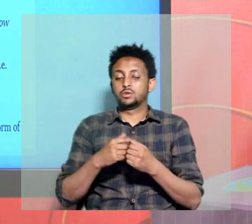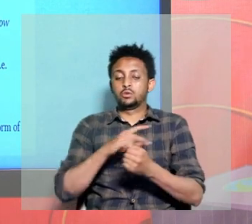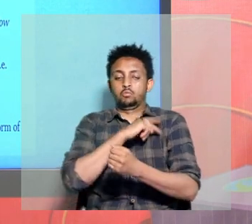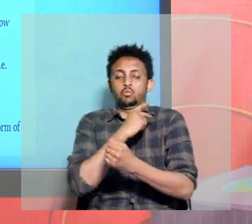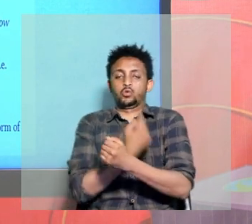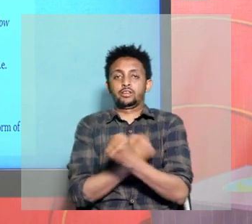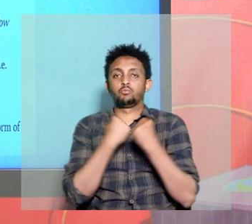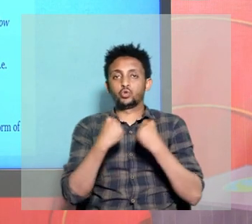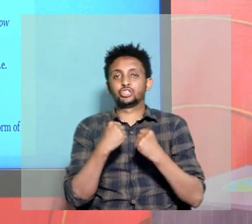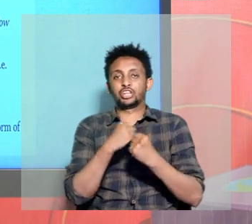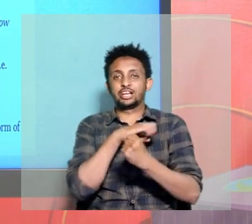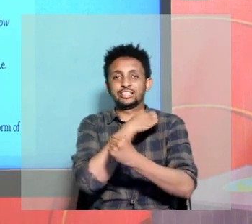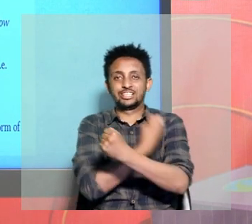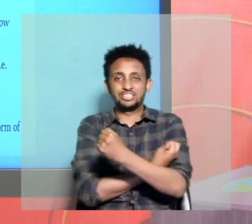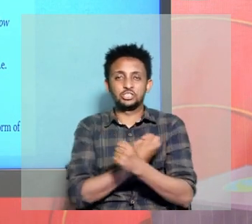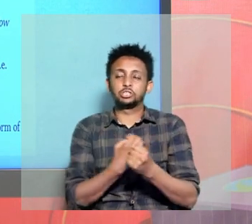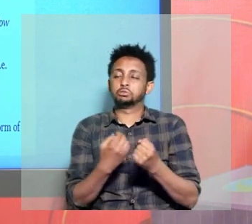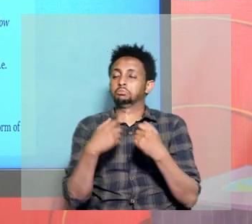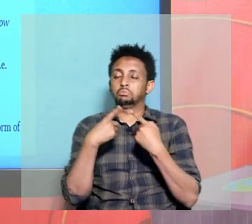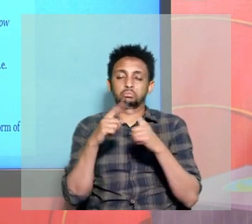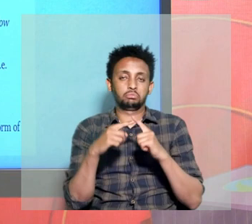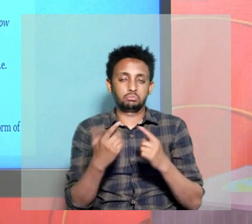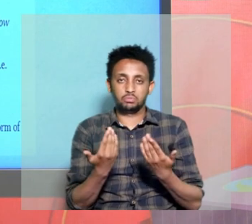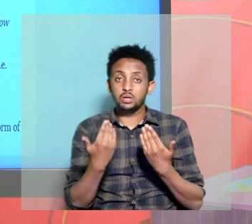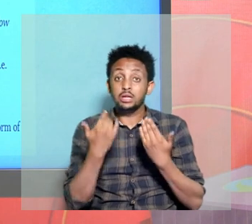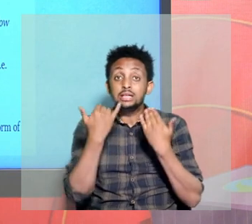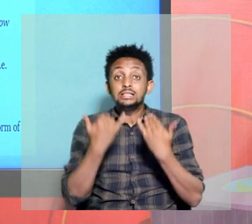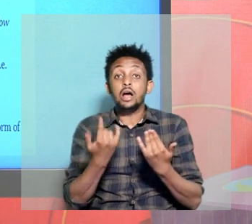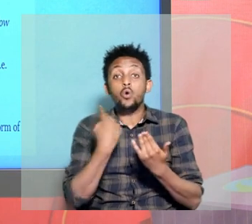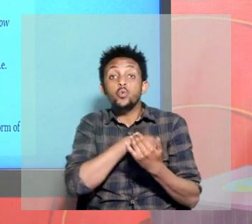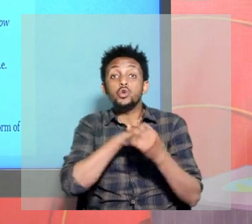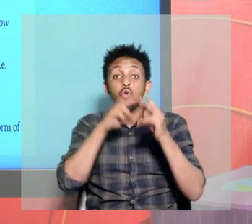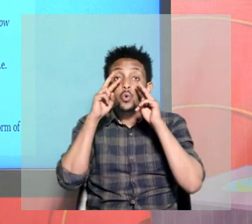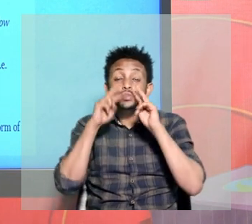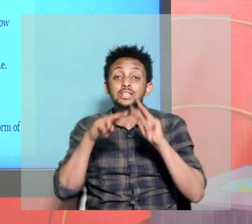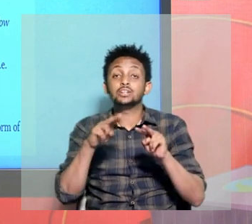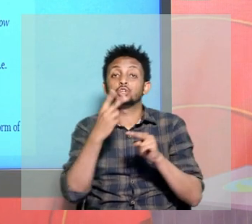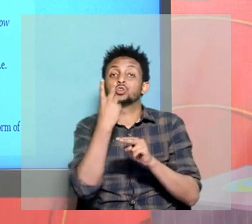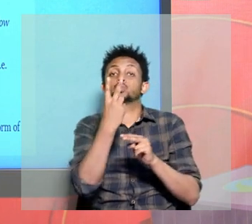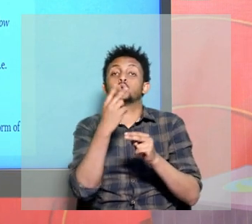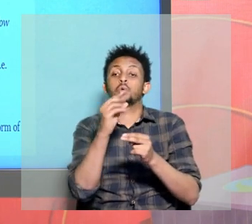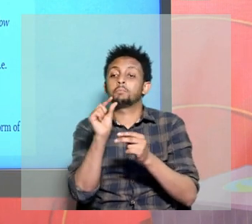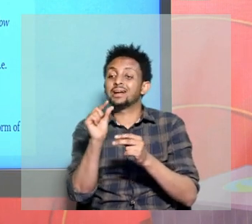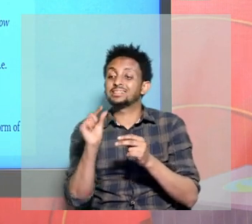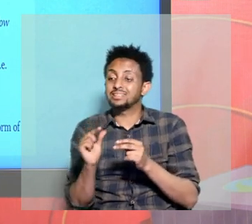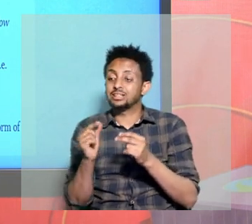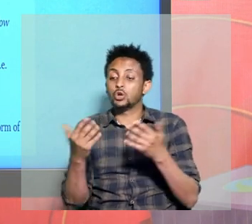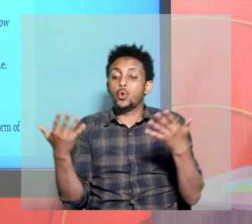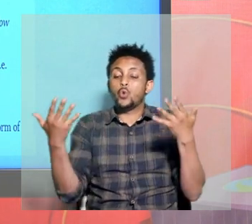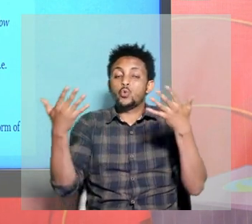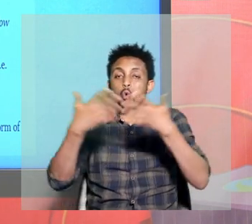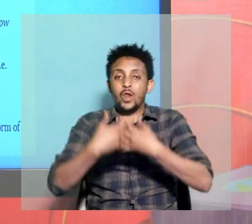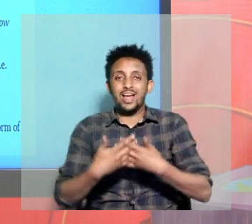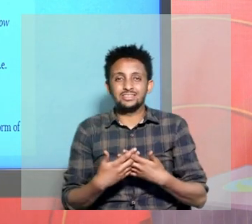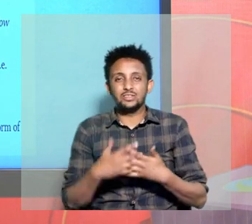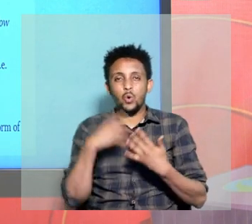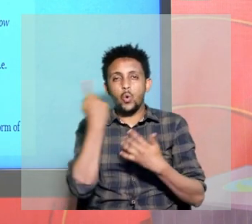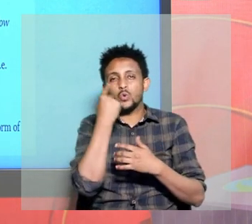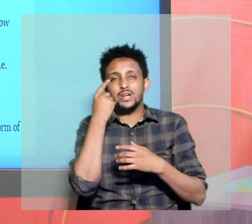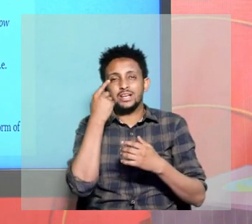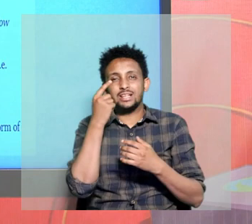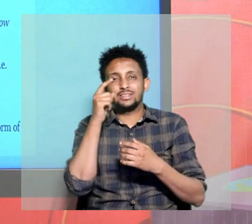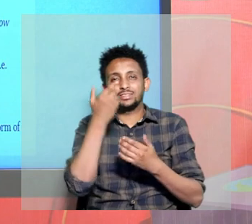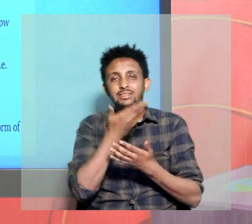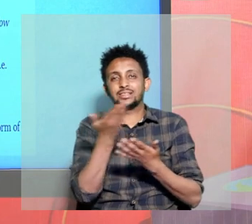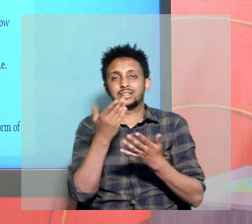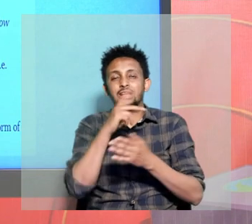energy, electrical energy, nuclear energy, and so on. But our main concern is when the two particles collide to each other, that's the only thing that we